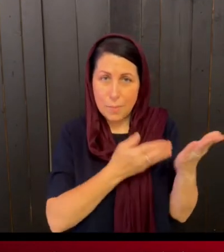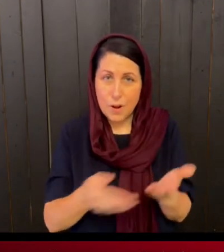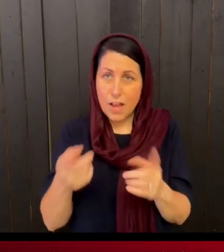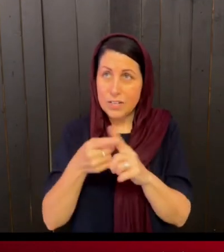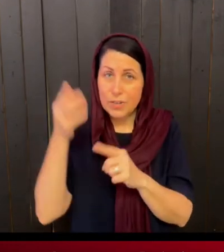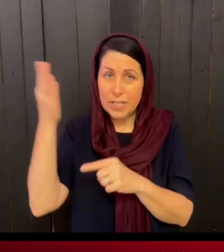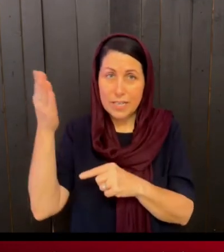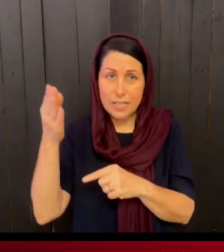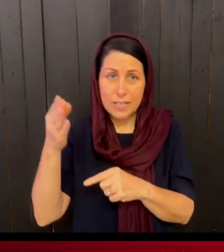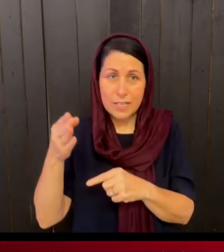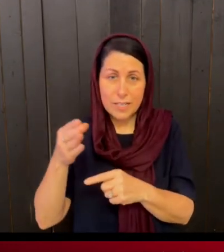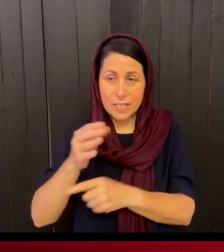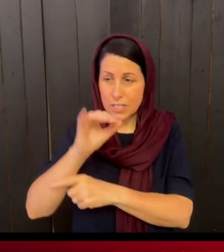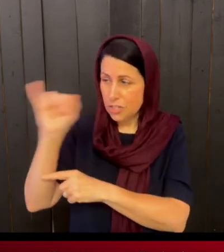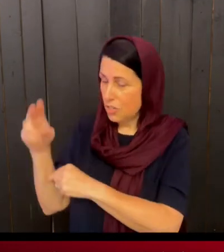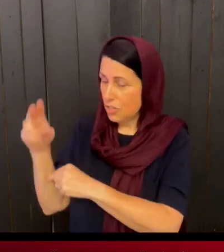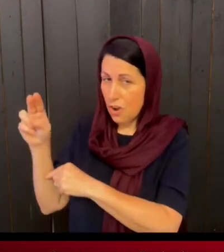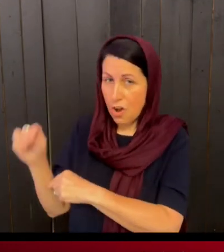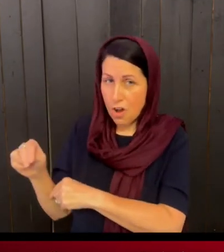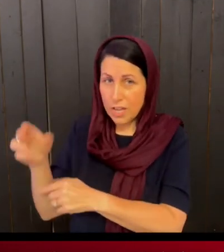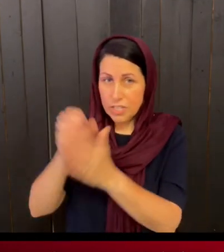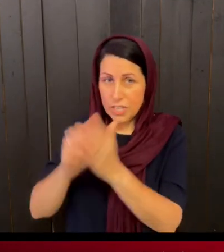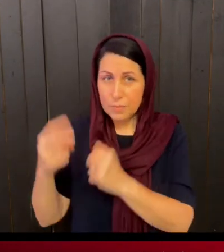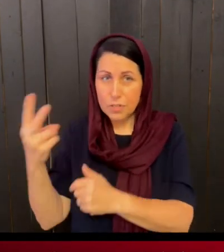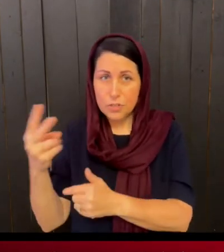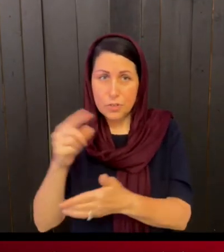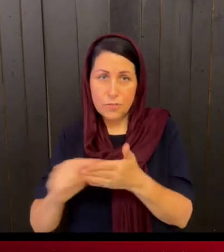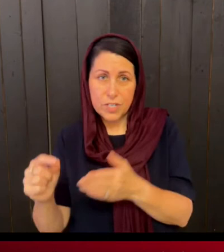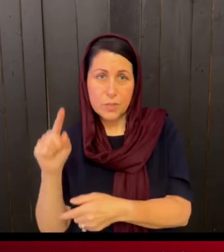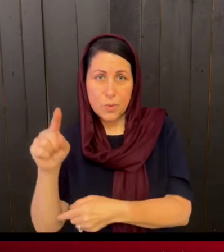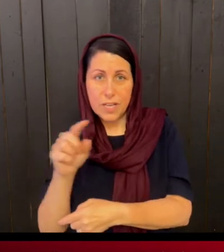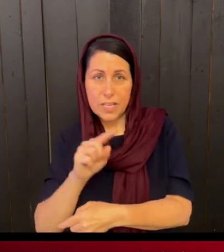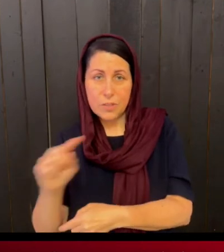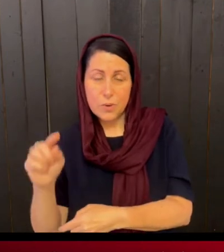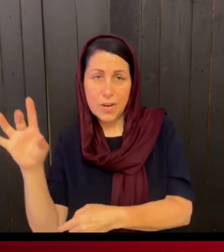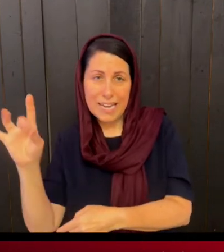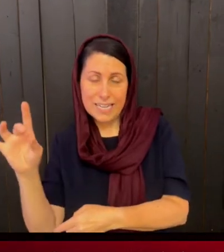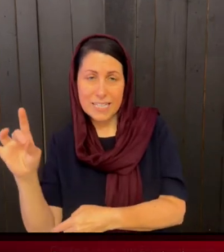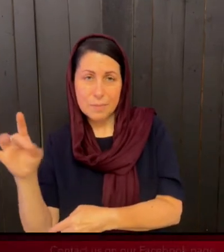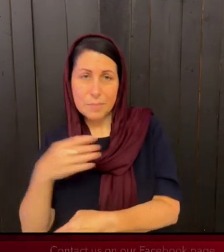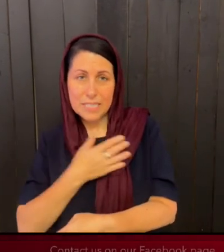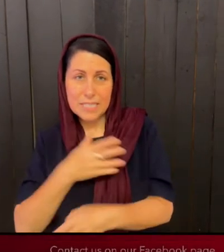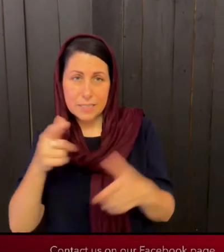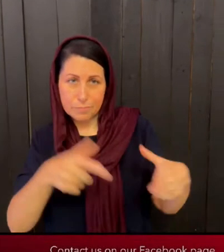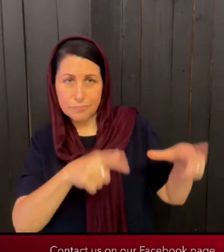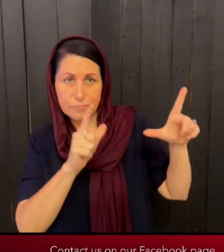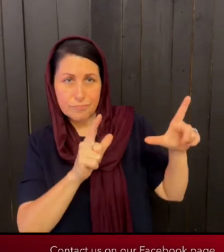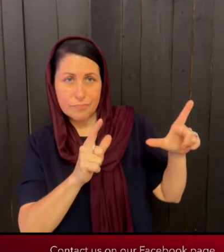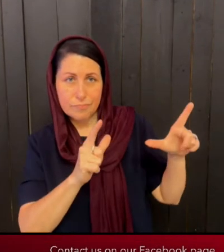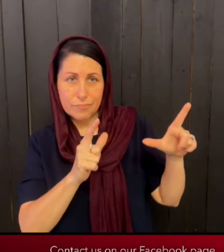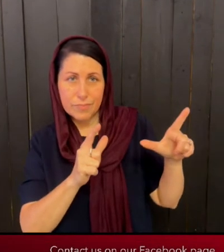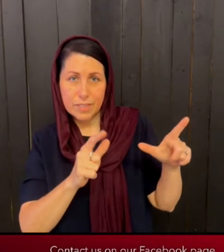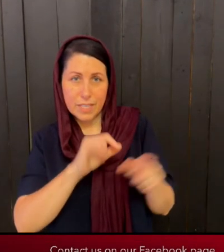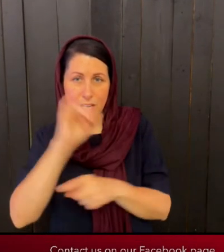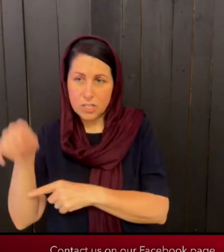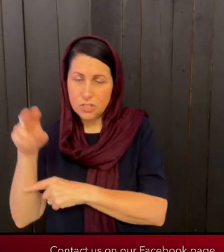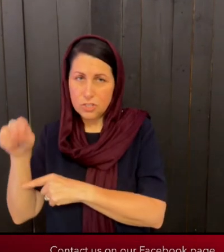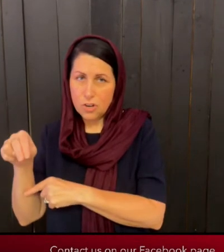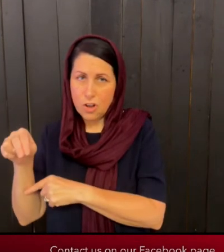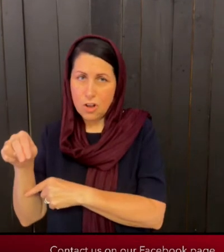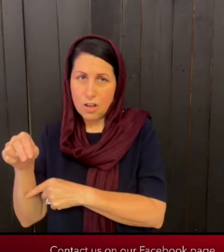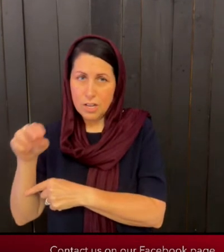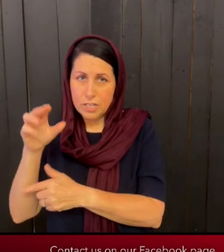Can you bring up John 2, verses 1 through 8? Again, that's John 2, verses 1 through 8.